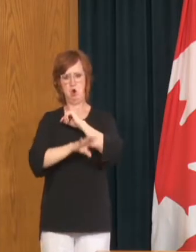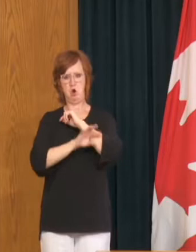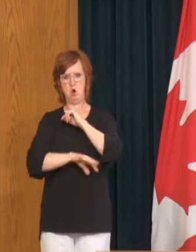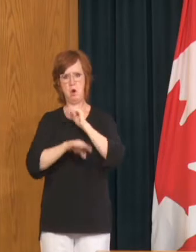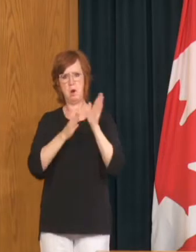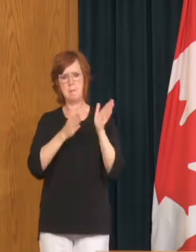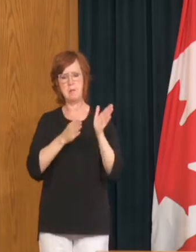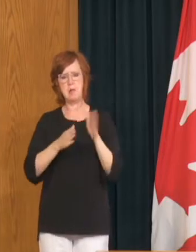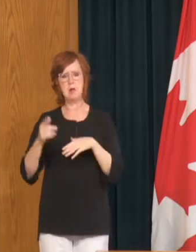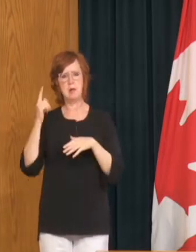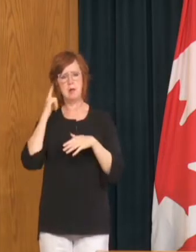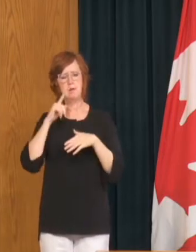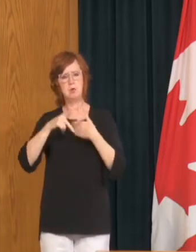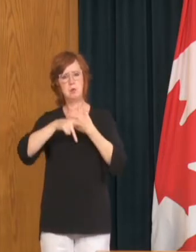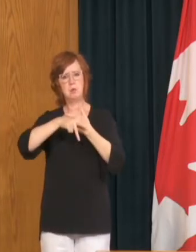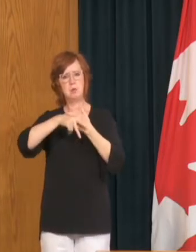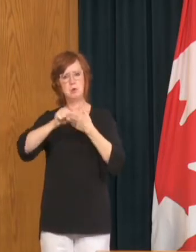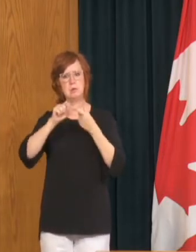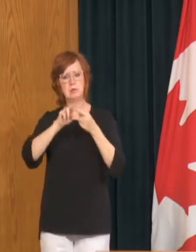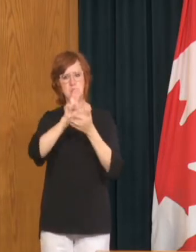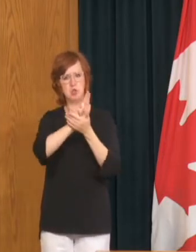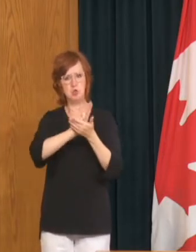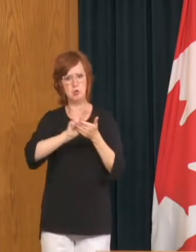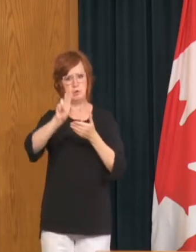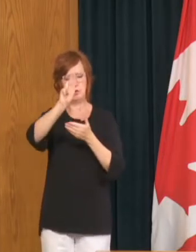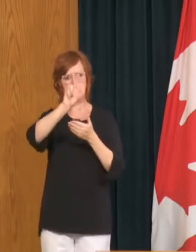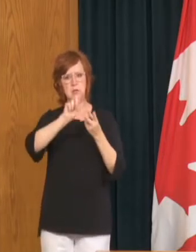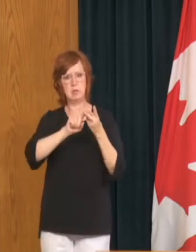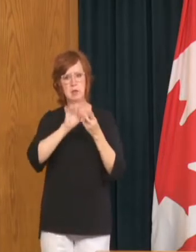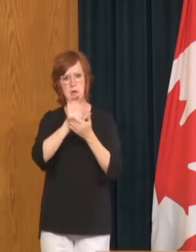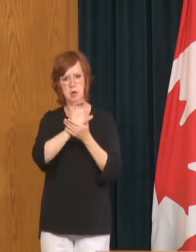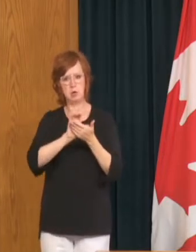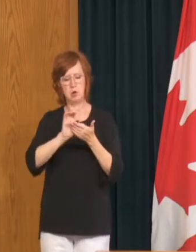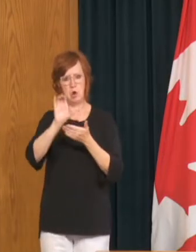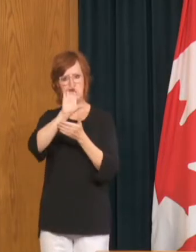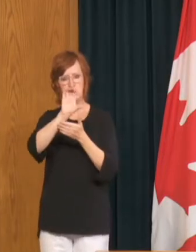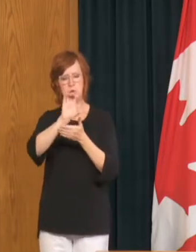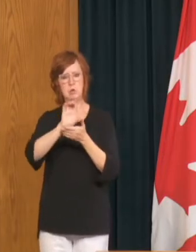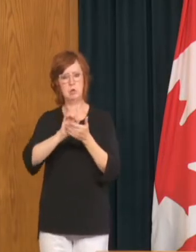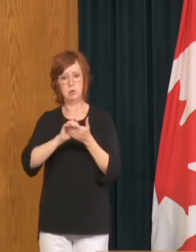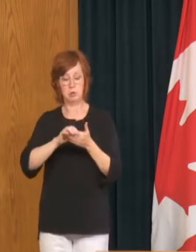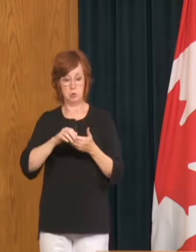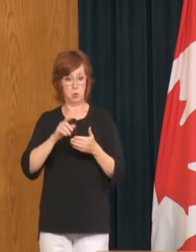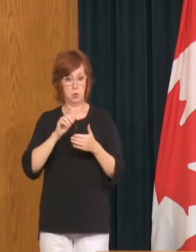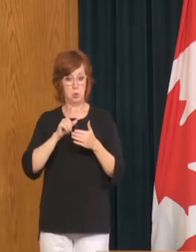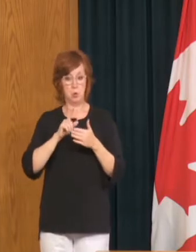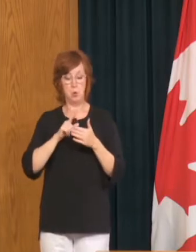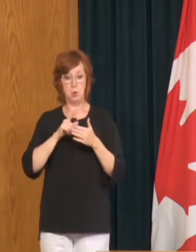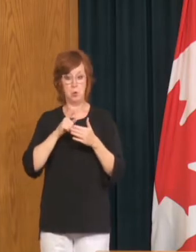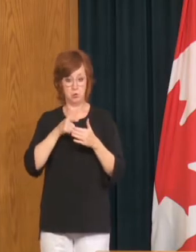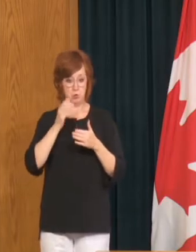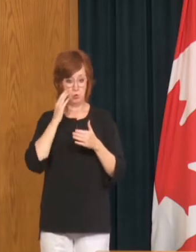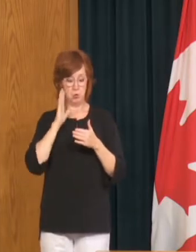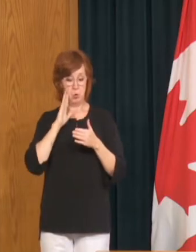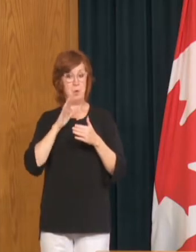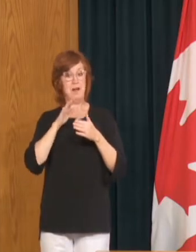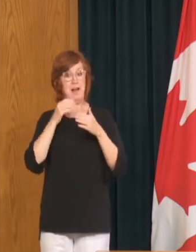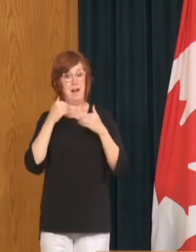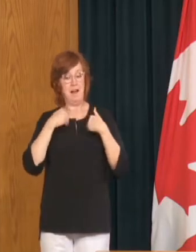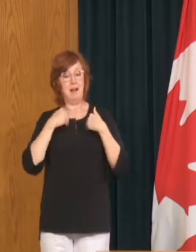these campuses, and if you're aware of any that will be running in-person classes starting in the fall. So